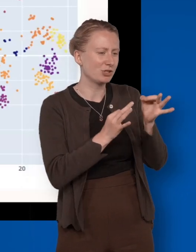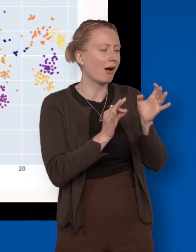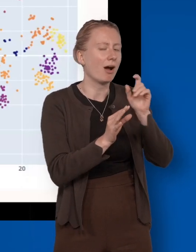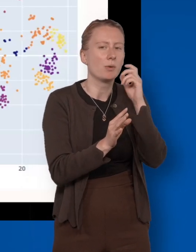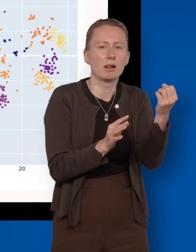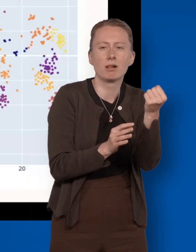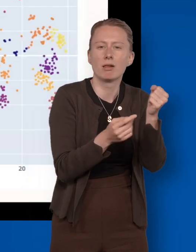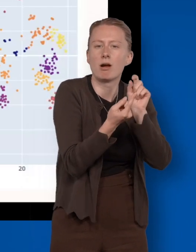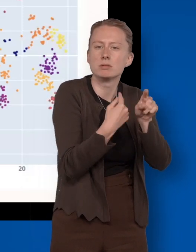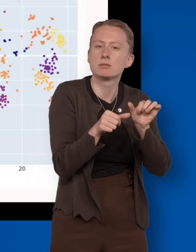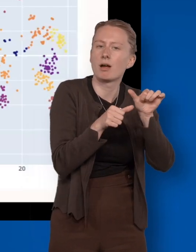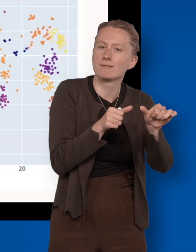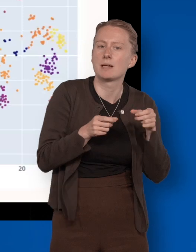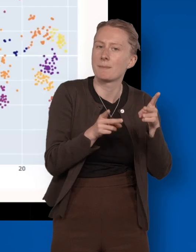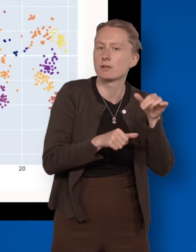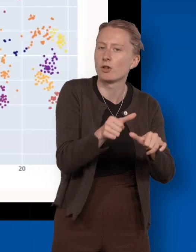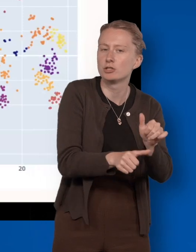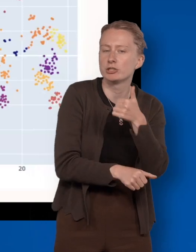methodology.